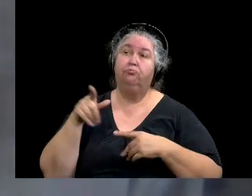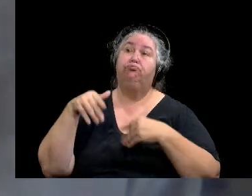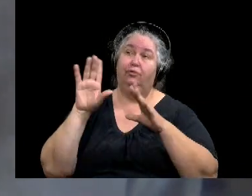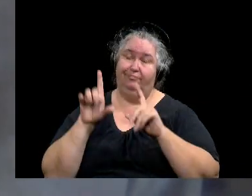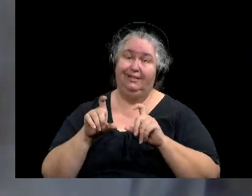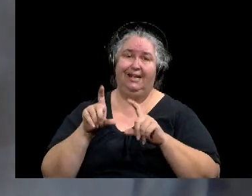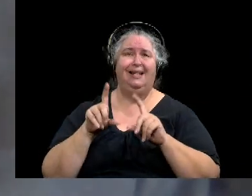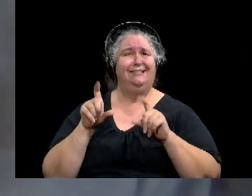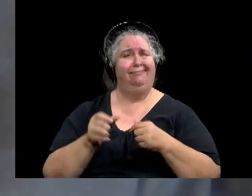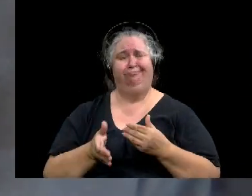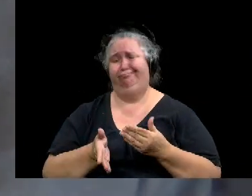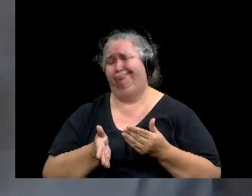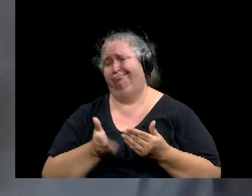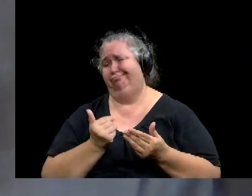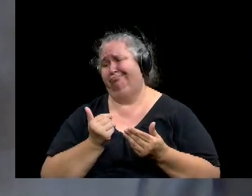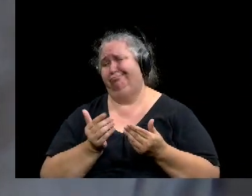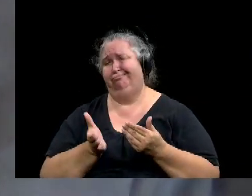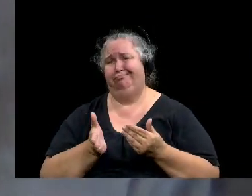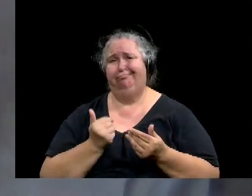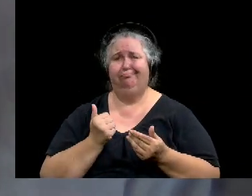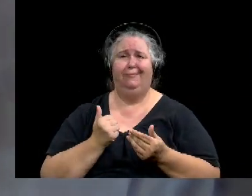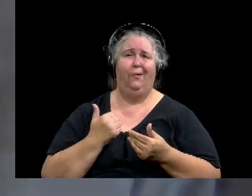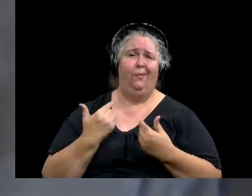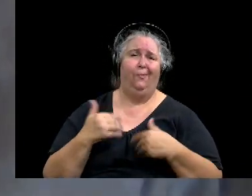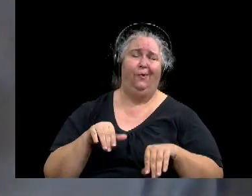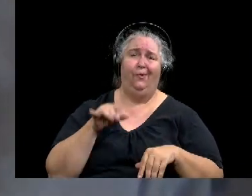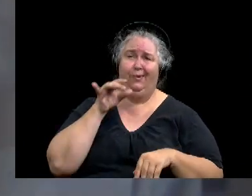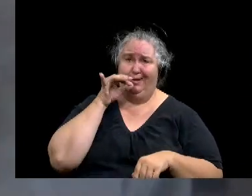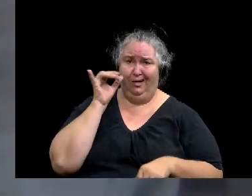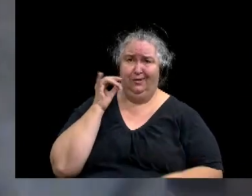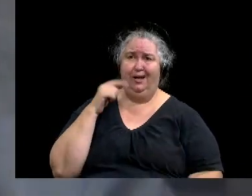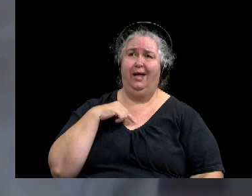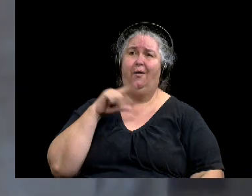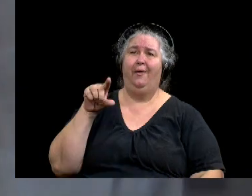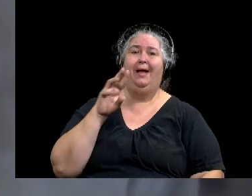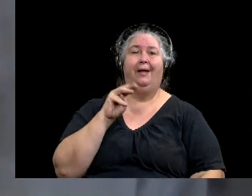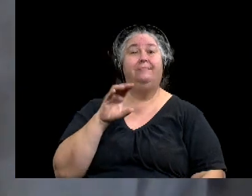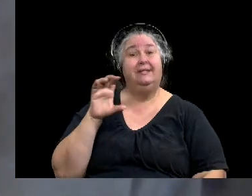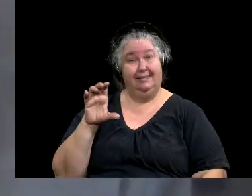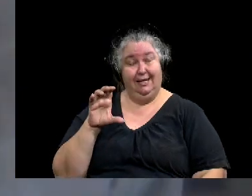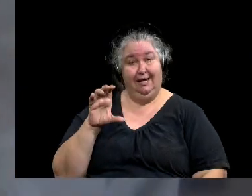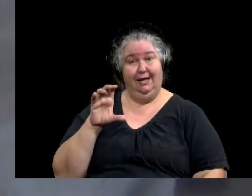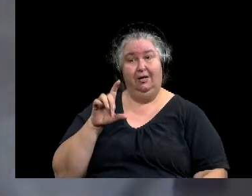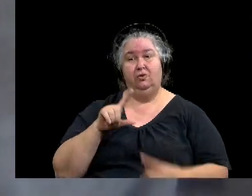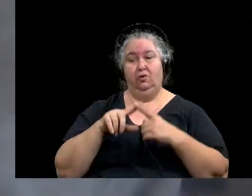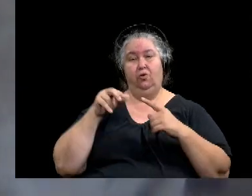Testing is so easy now. Yesterday, I went by MCC to the walk-up